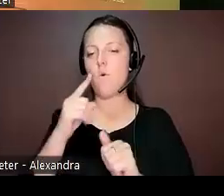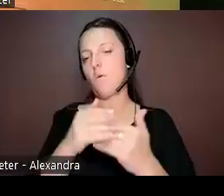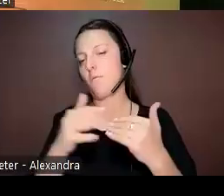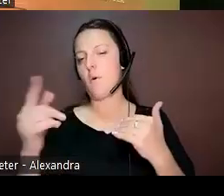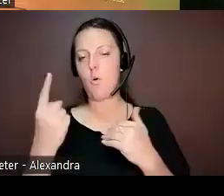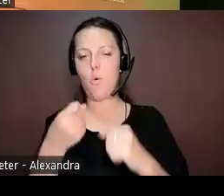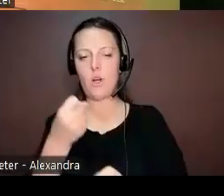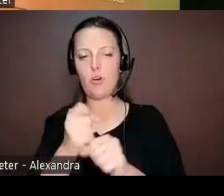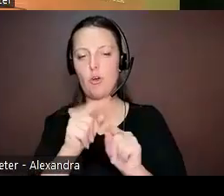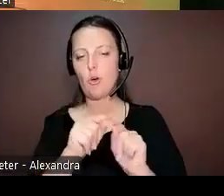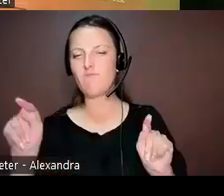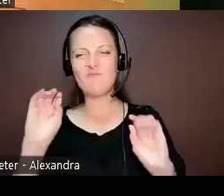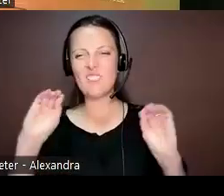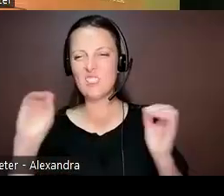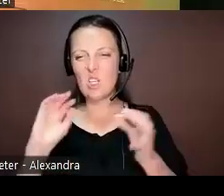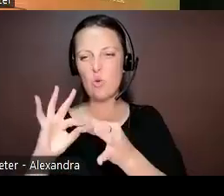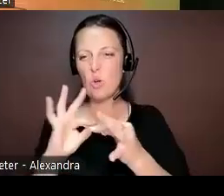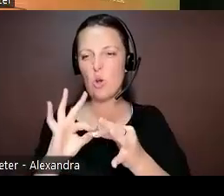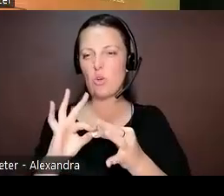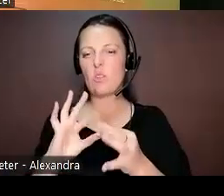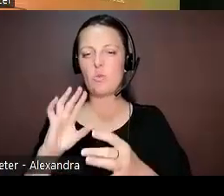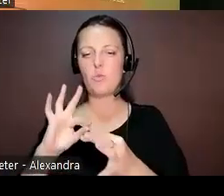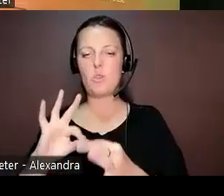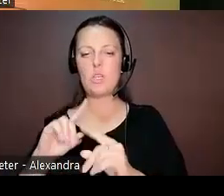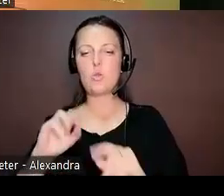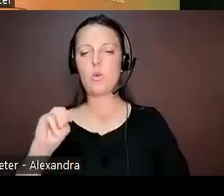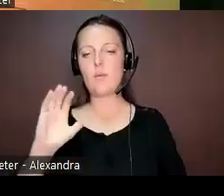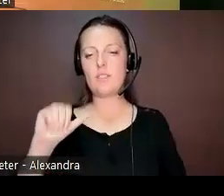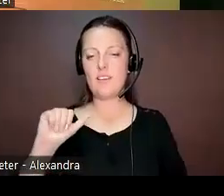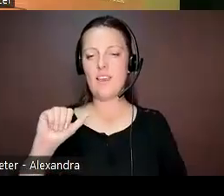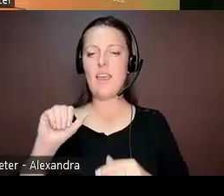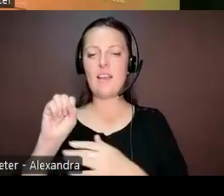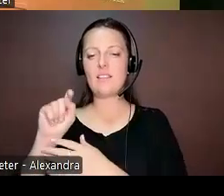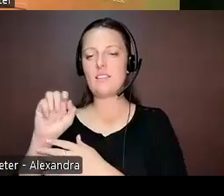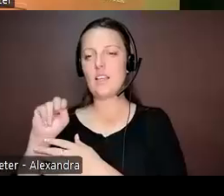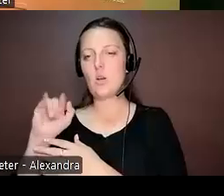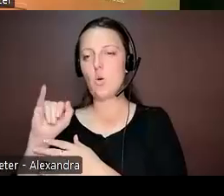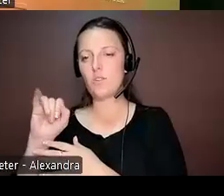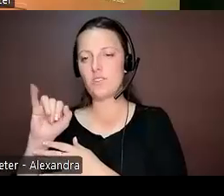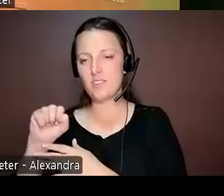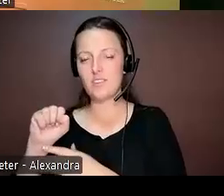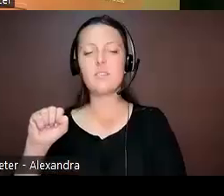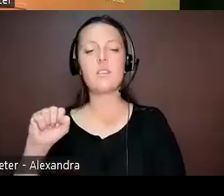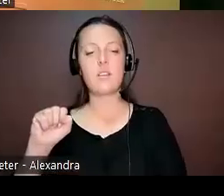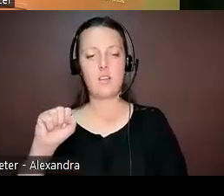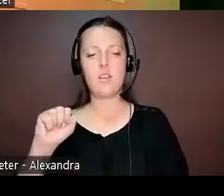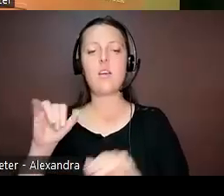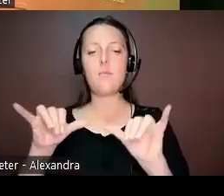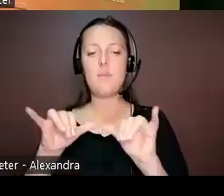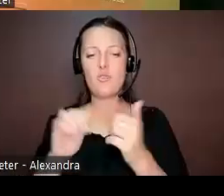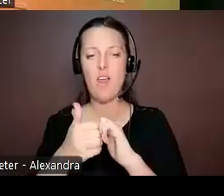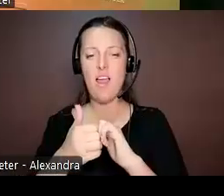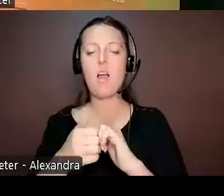in relation to MCA stenosis measured by transcranial